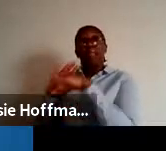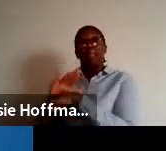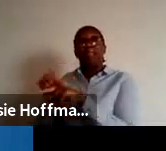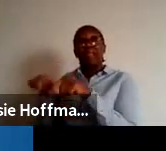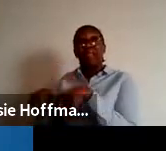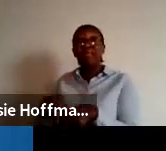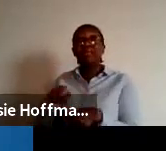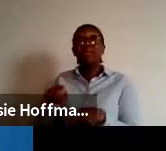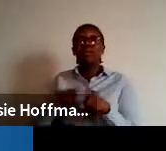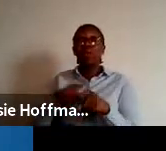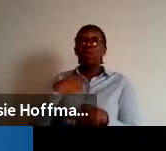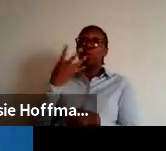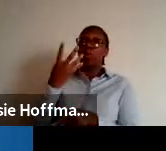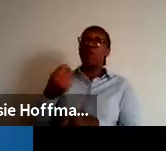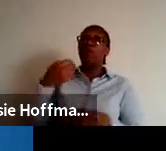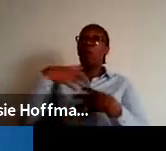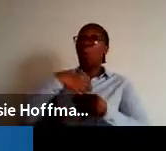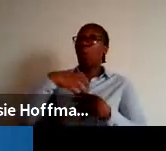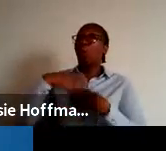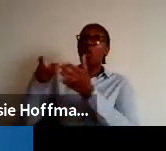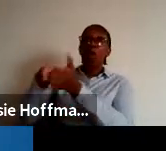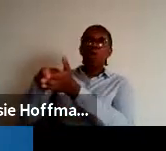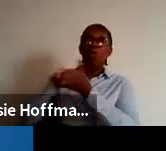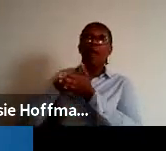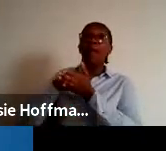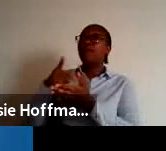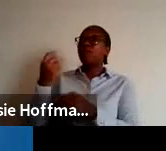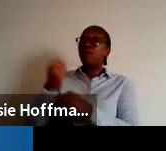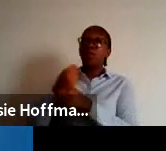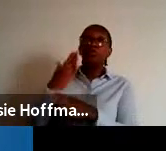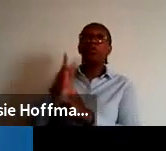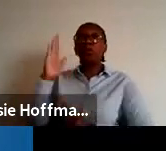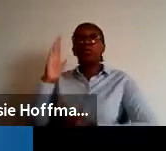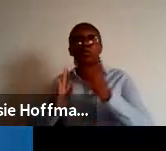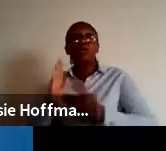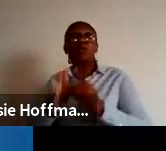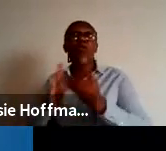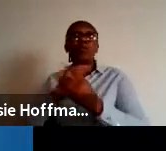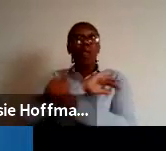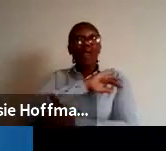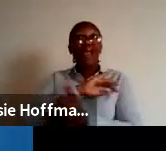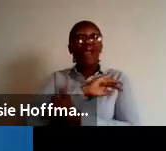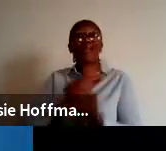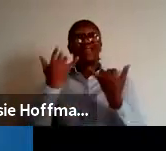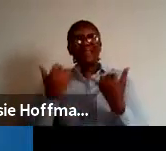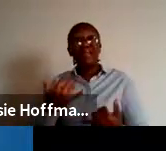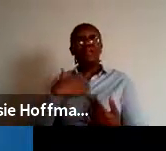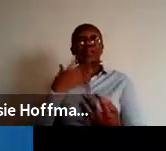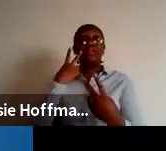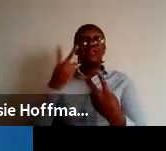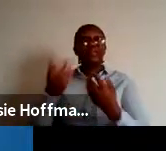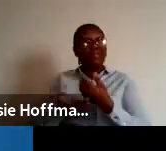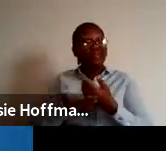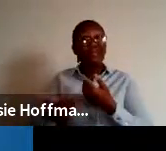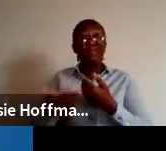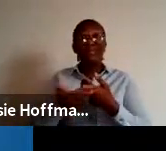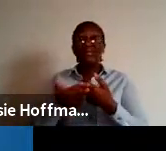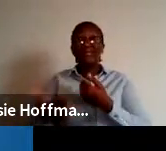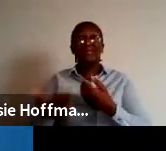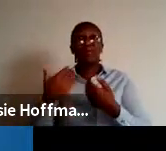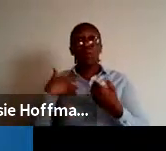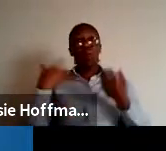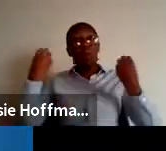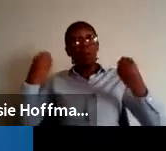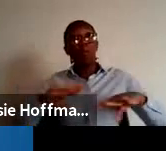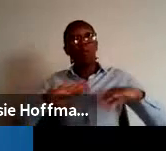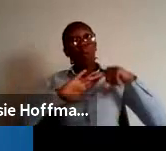the programs that are supposed to uplift and develop our different countries, we are going to find ourselves having to go hand in hand to